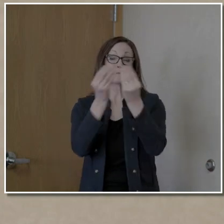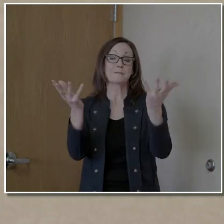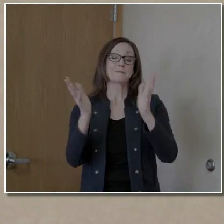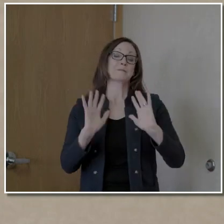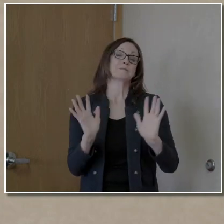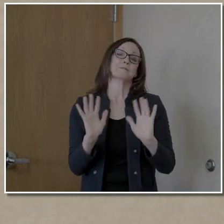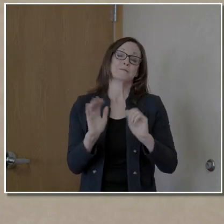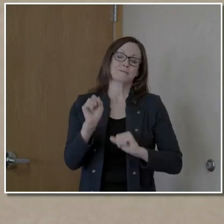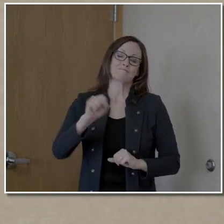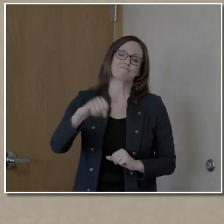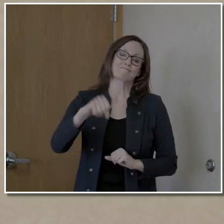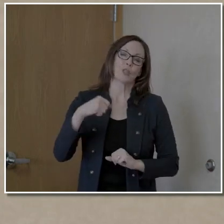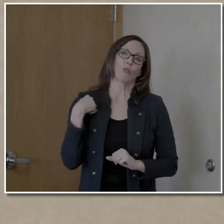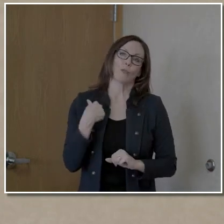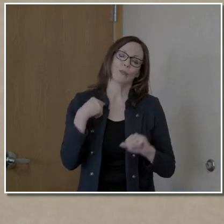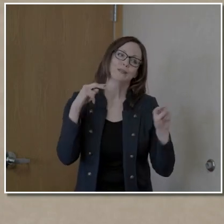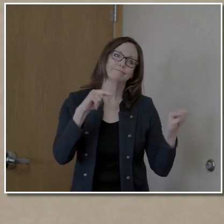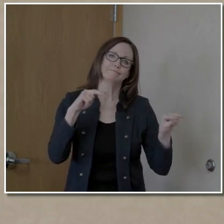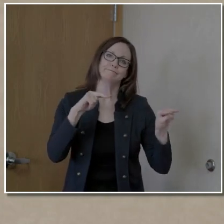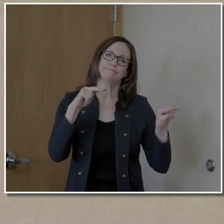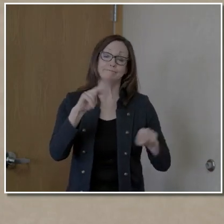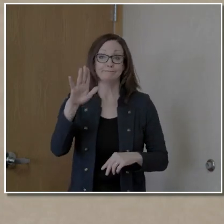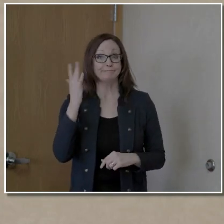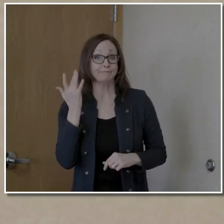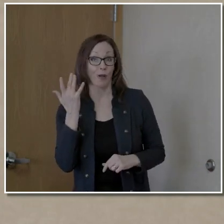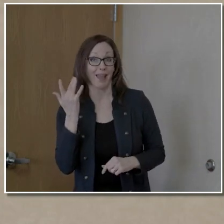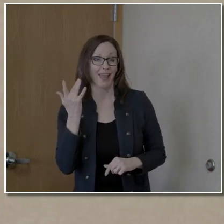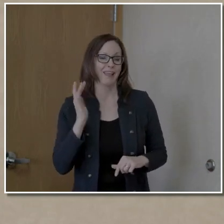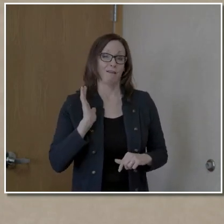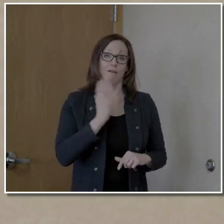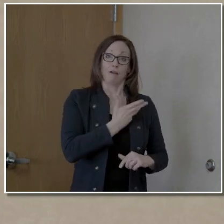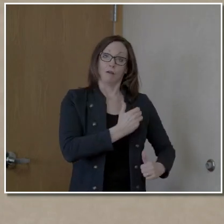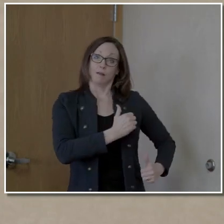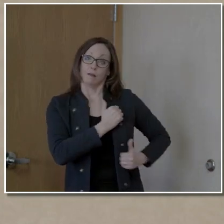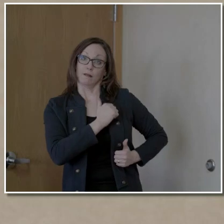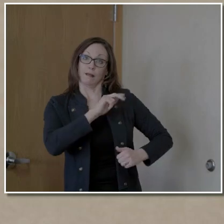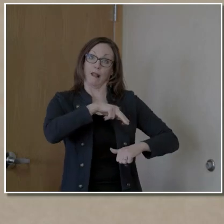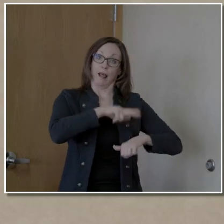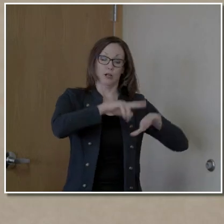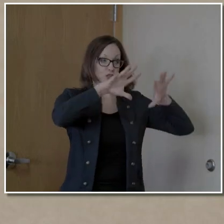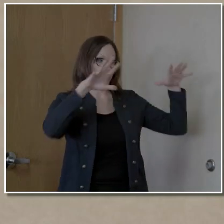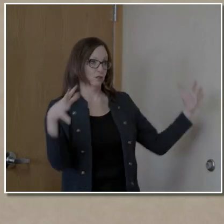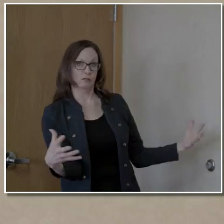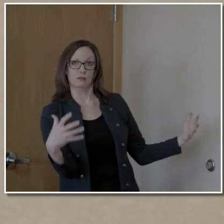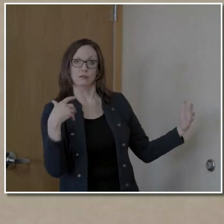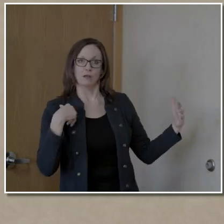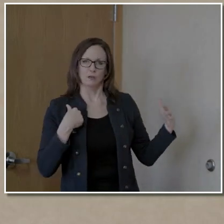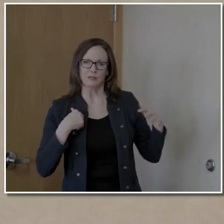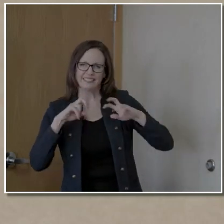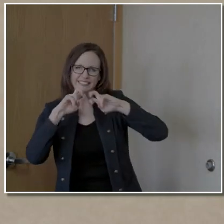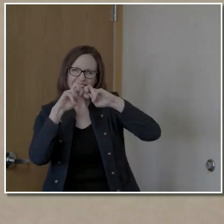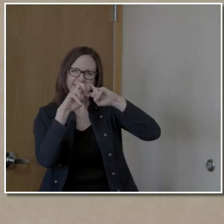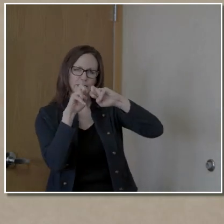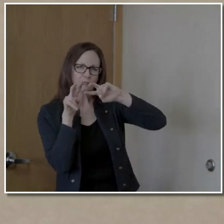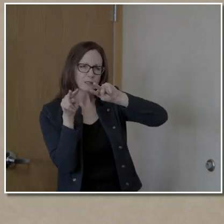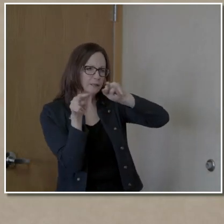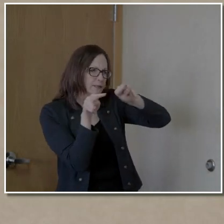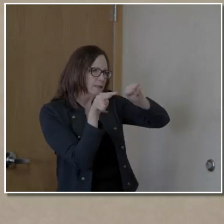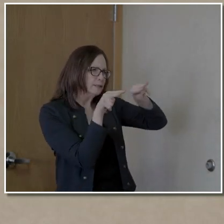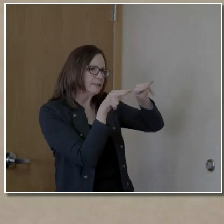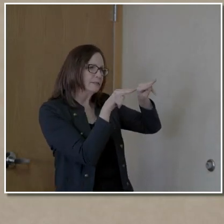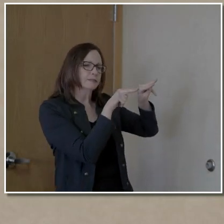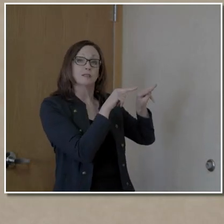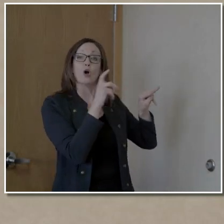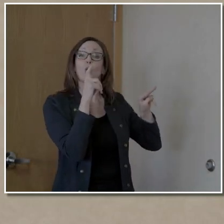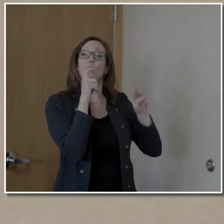of them were not Guard members that were actually serving in response to COVID-19. Those are Guard members that had not